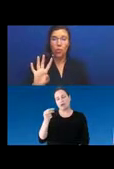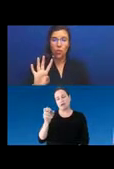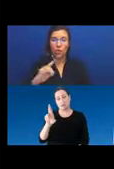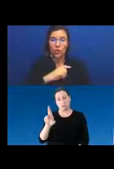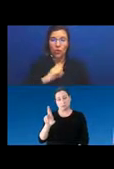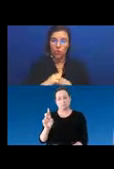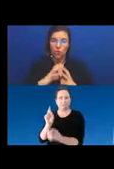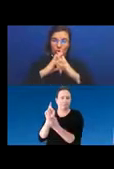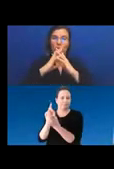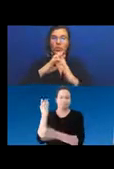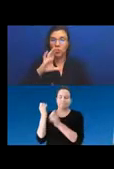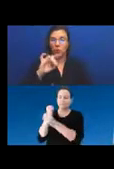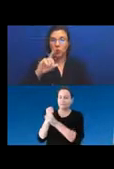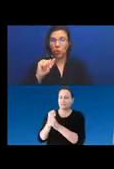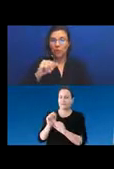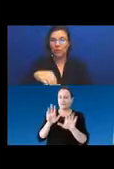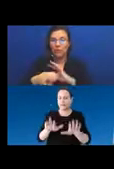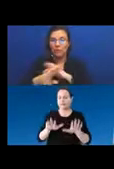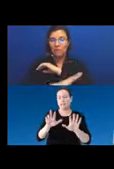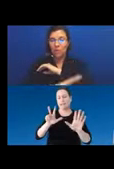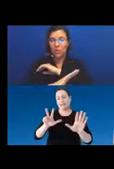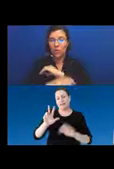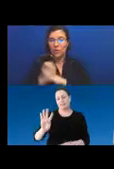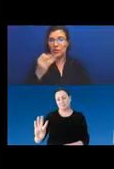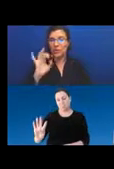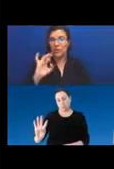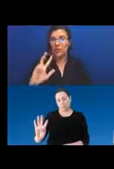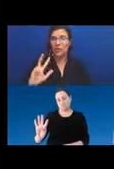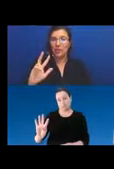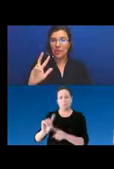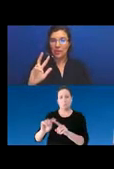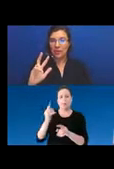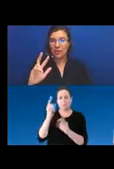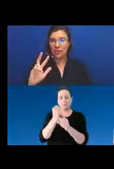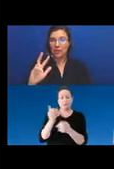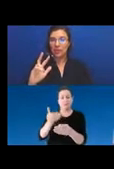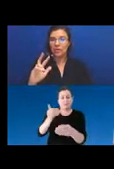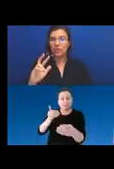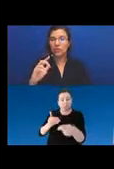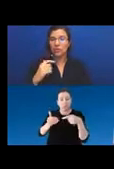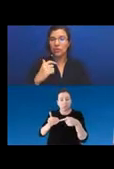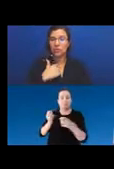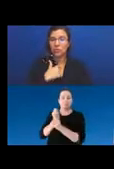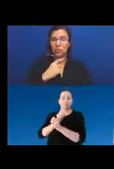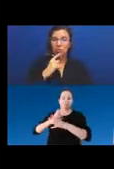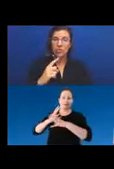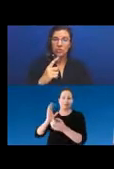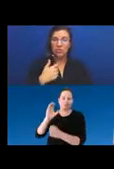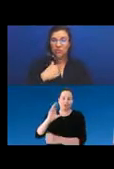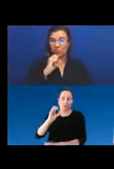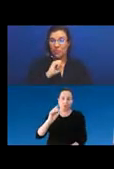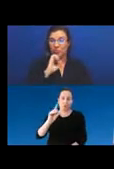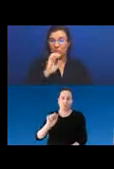started CODA in fall 1983. So I was maybe 28 years